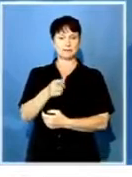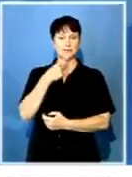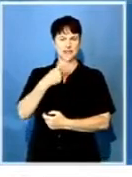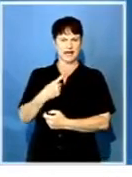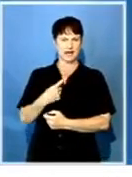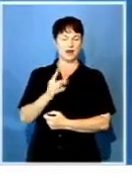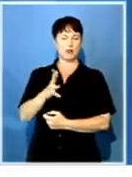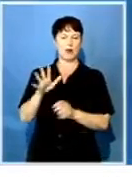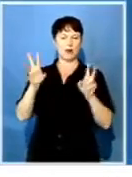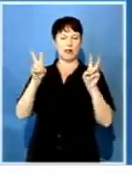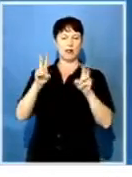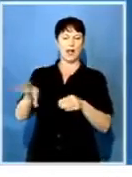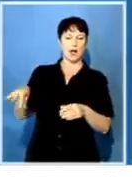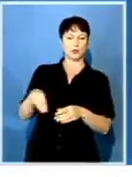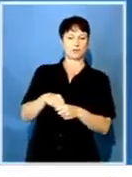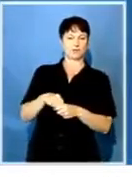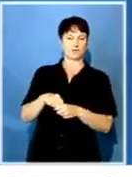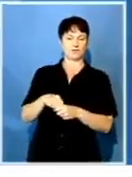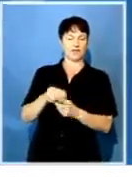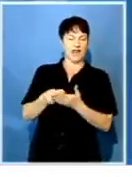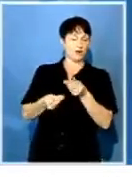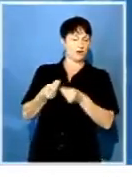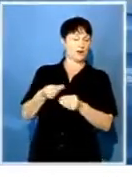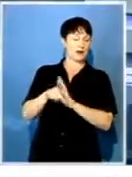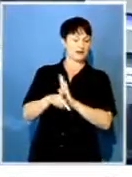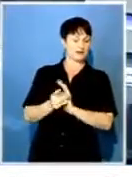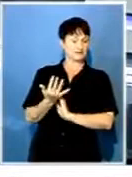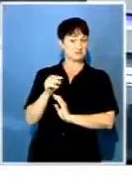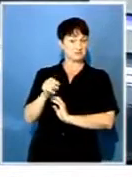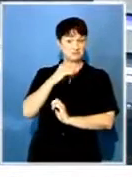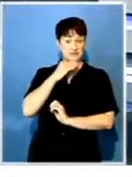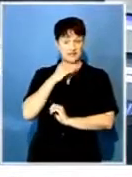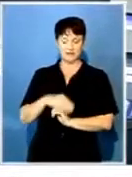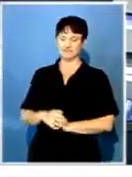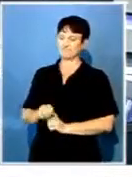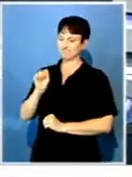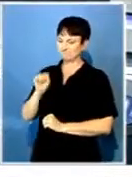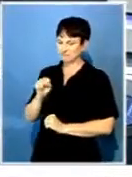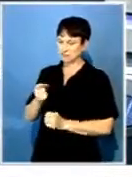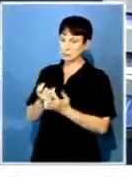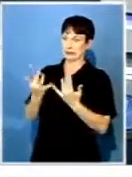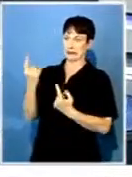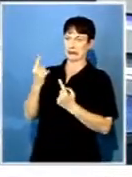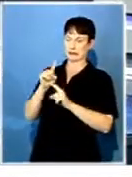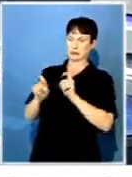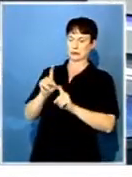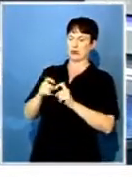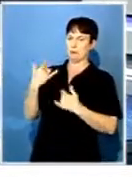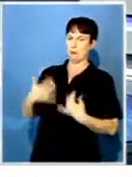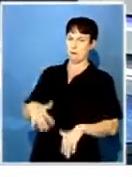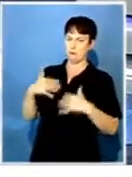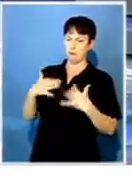about inclusive economic policy. All right, thank you so much. Yes, a lot of questions still to be asked, and one